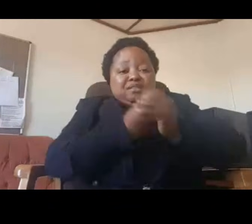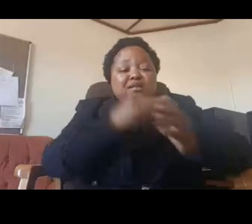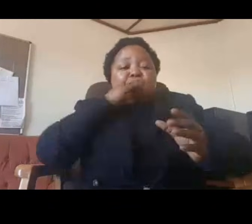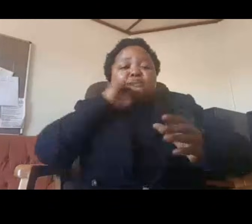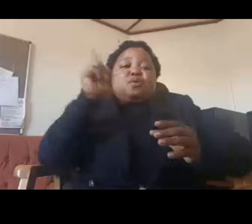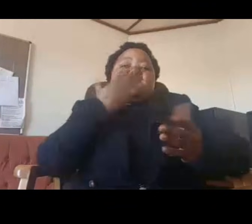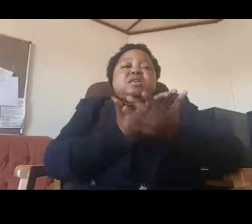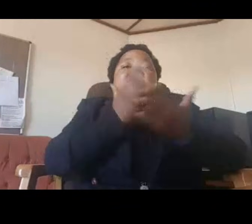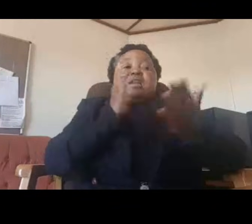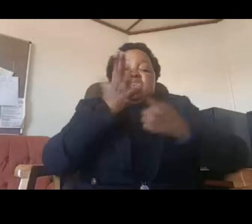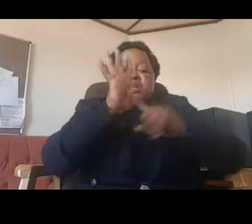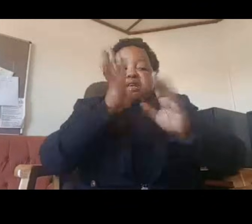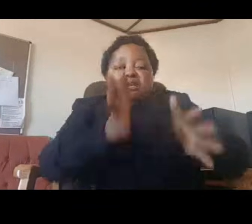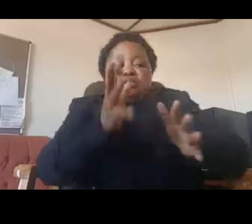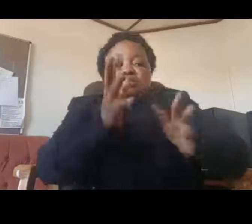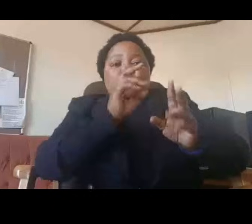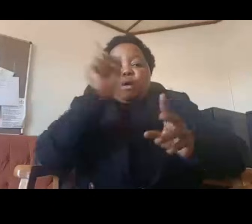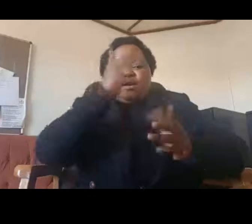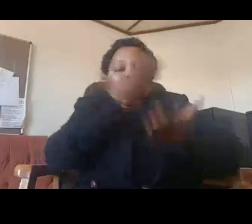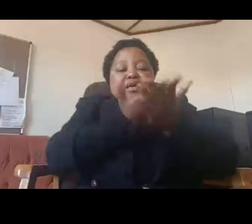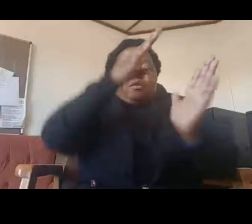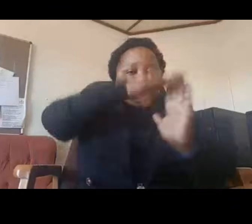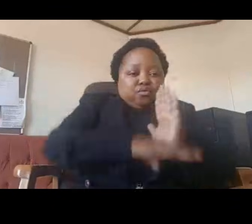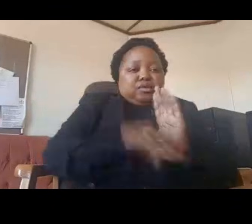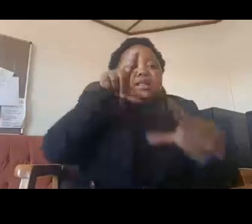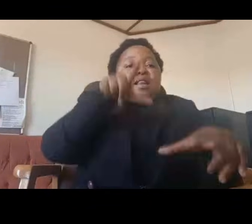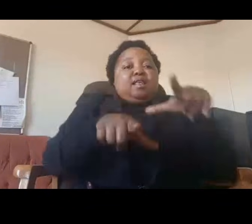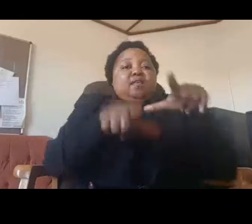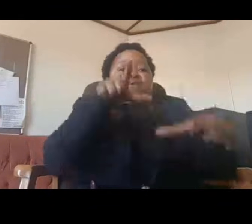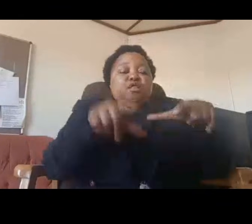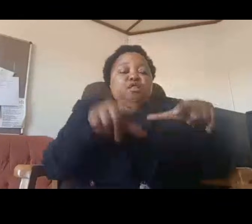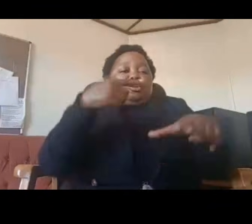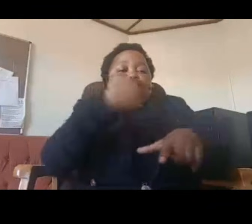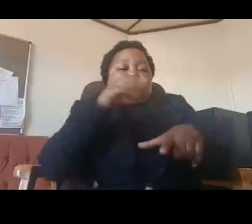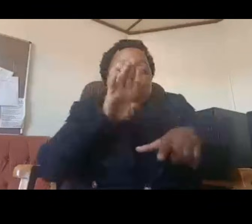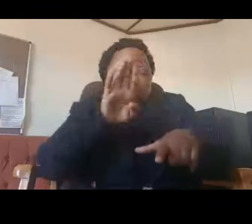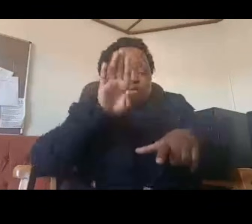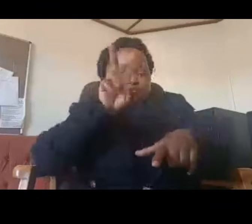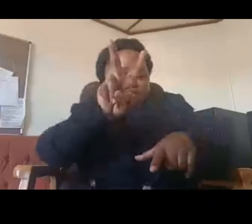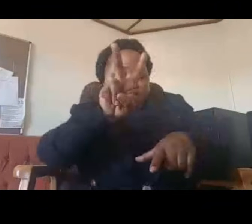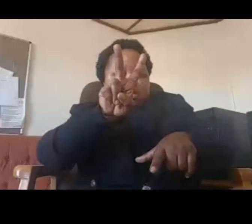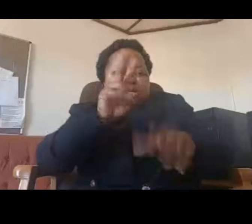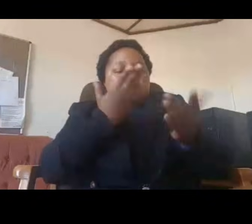us reducing the level of GBV in Lesotho could improve. Thank you, Ndete.